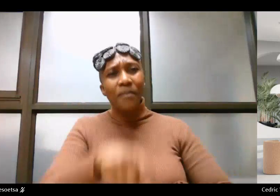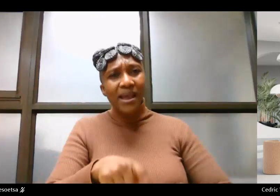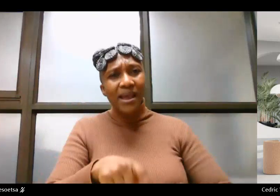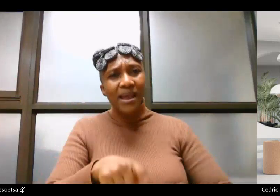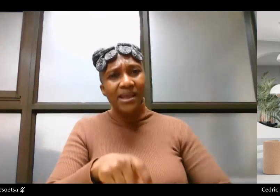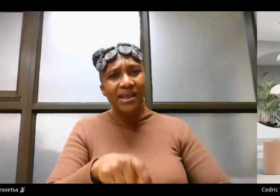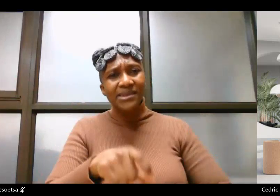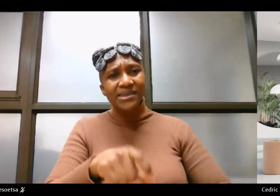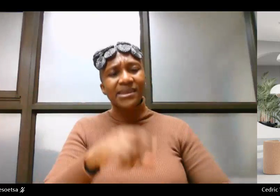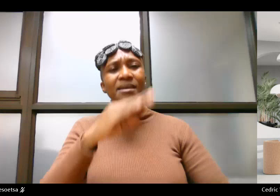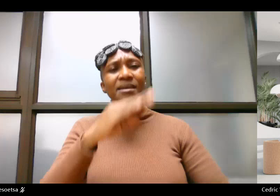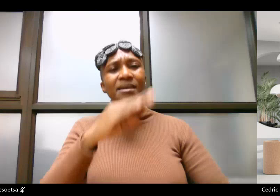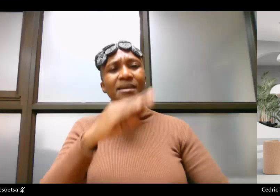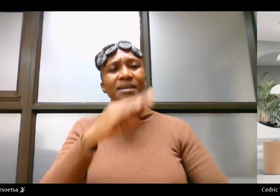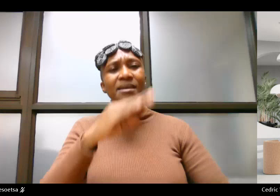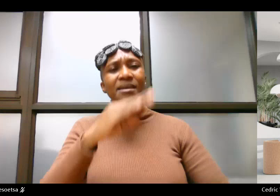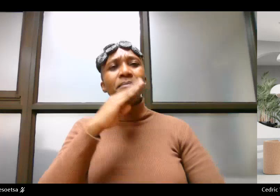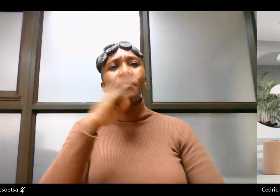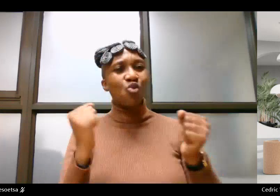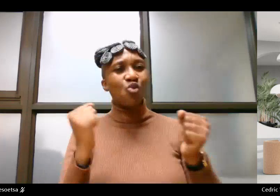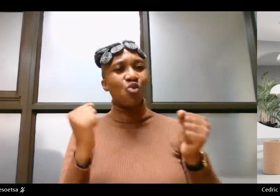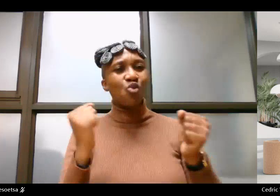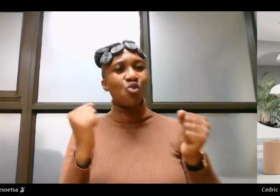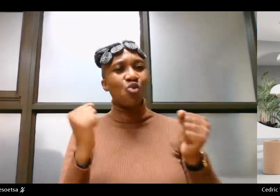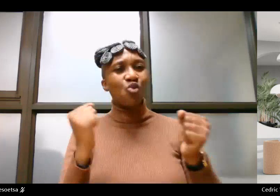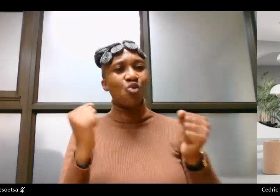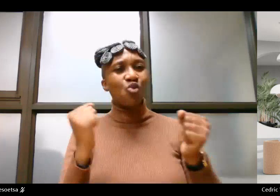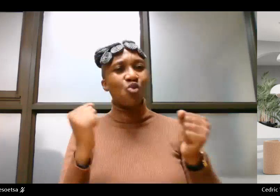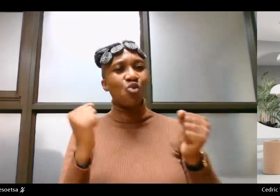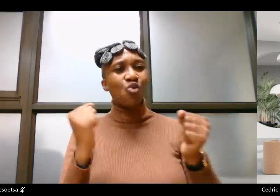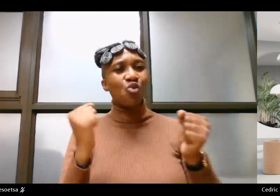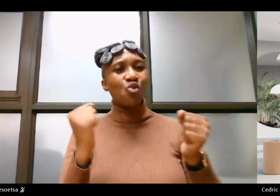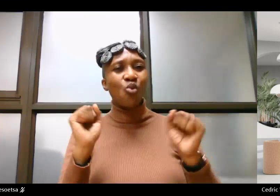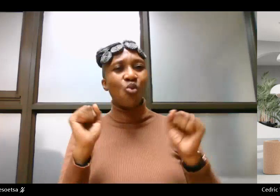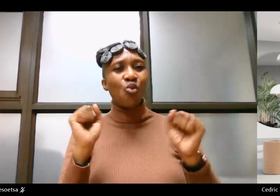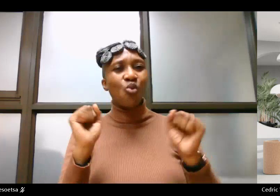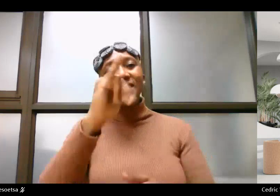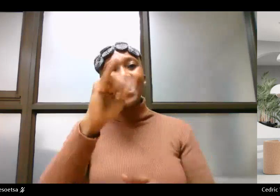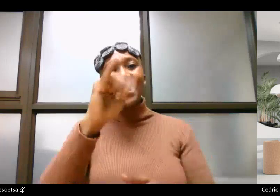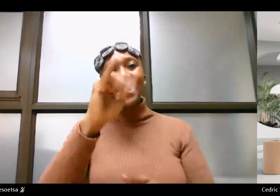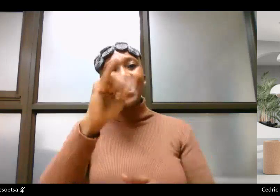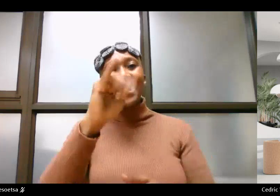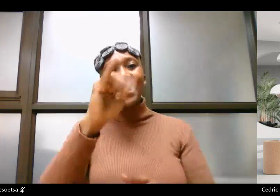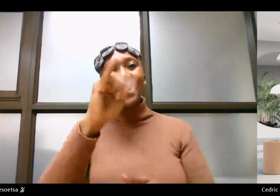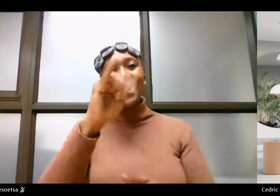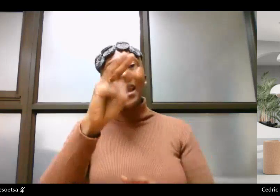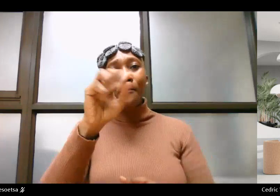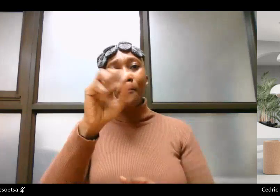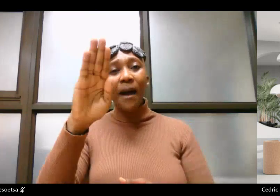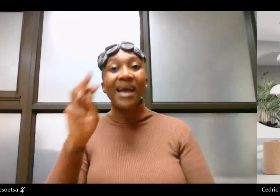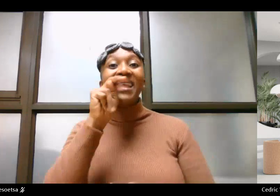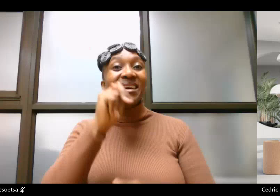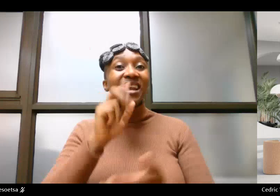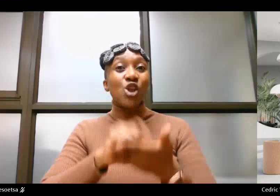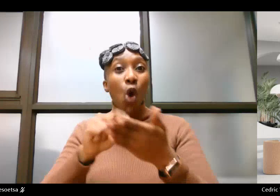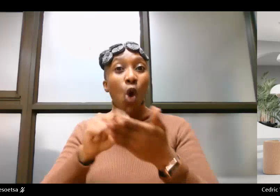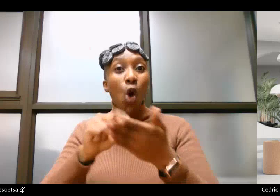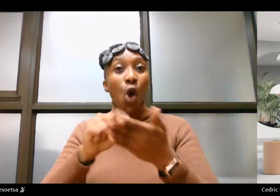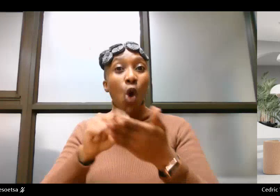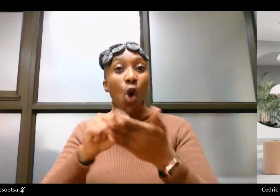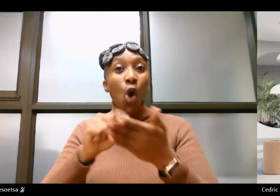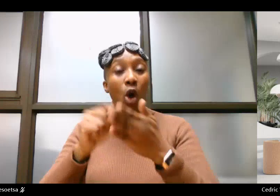person. If you, this author, Chimamanda Adichie, a Nigerian author, she talked about what they call the single story. I think we